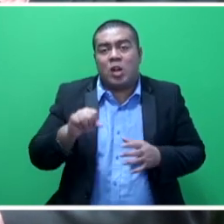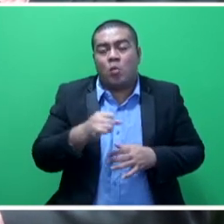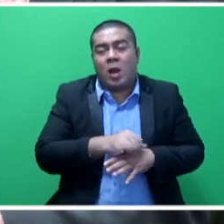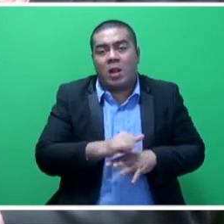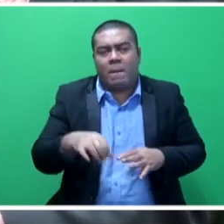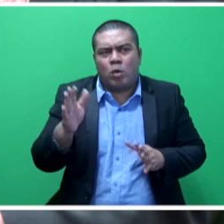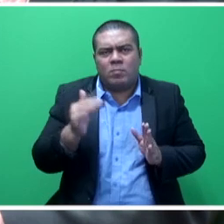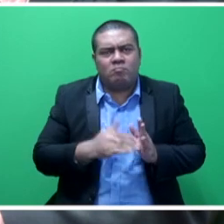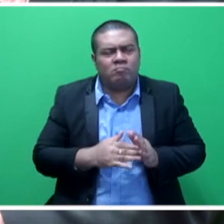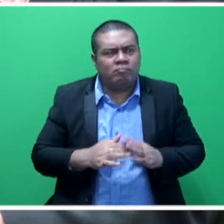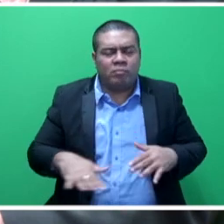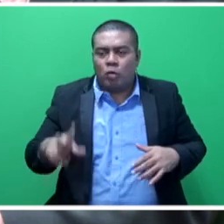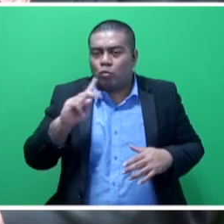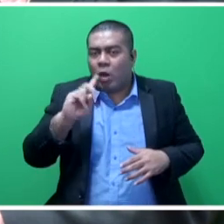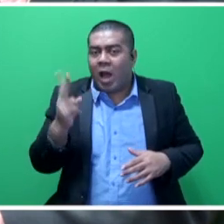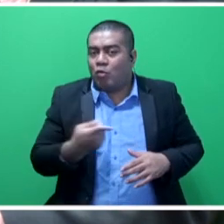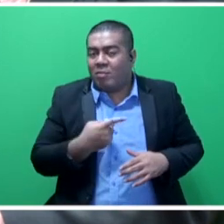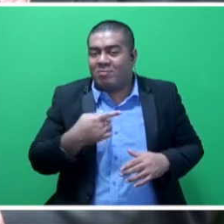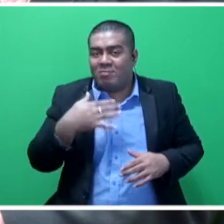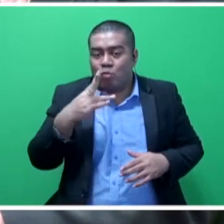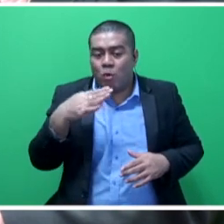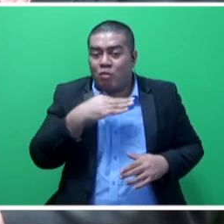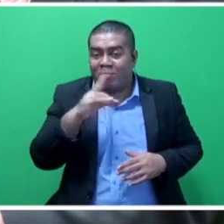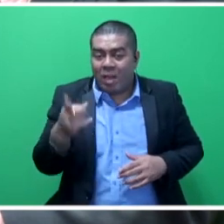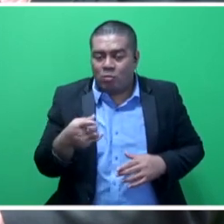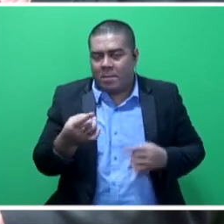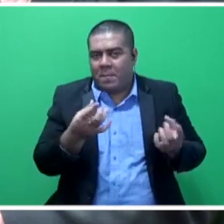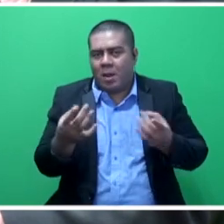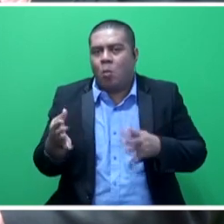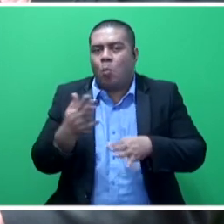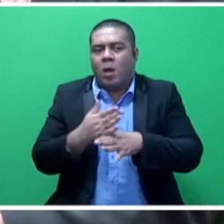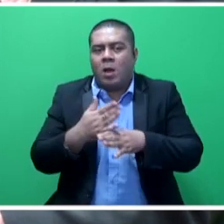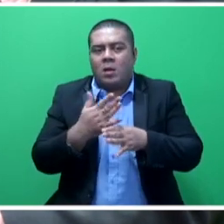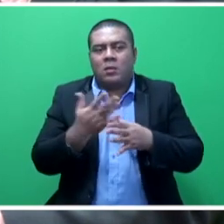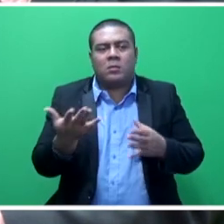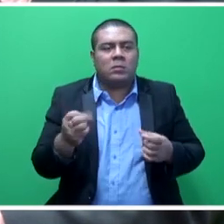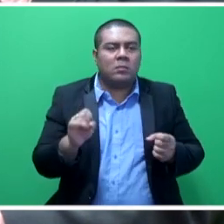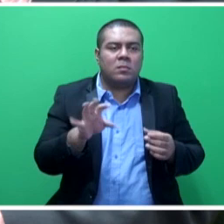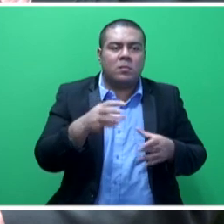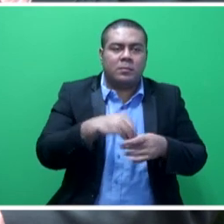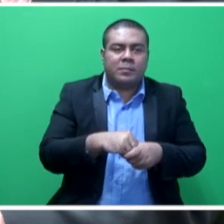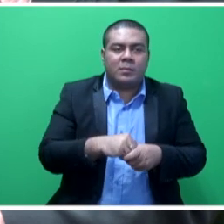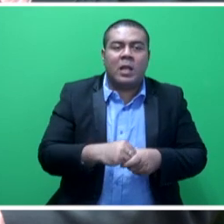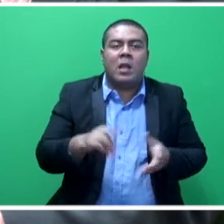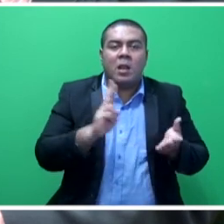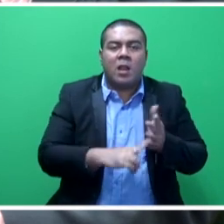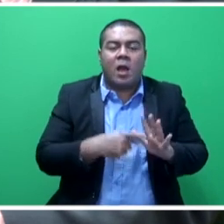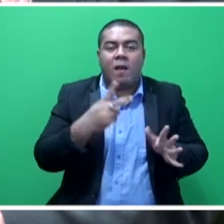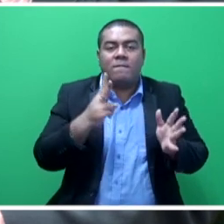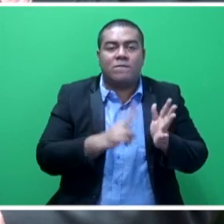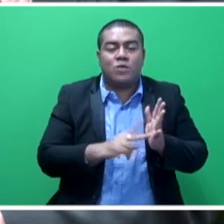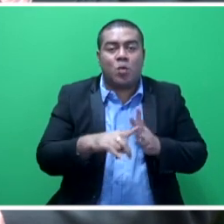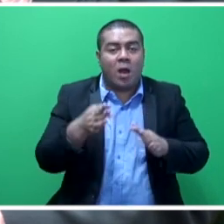province. 200,000 is allocated to undertake preparatory work to relocate to current Navua police station